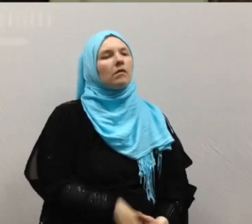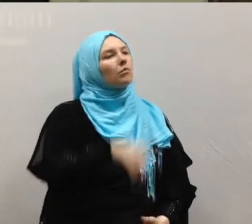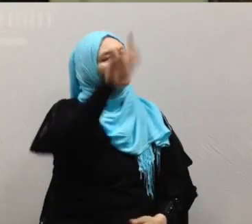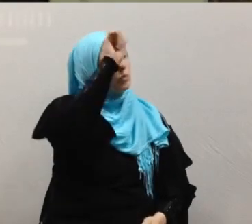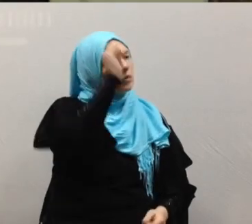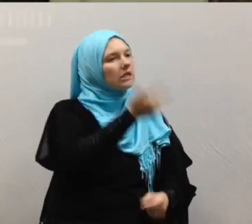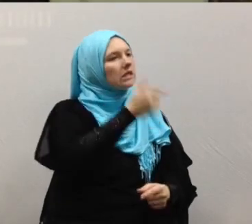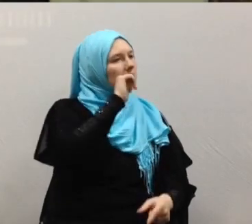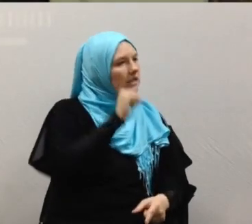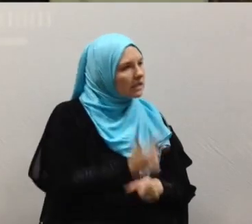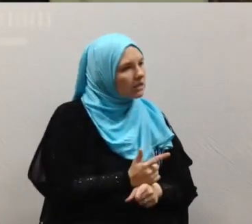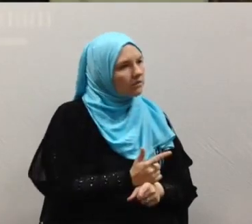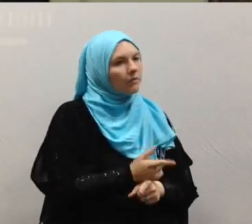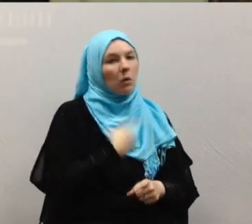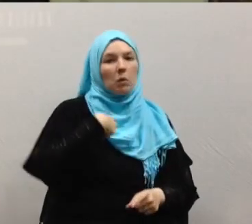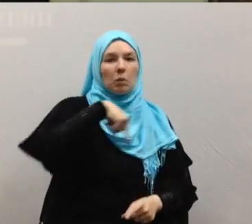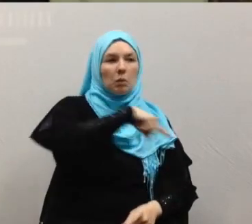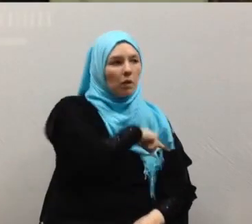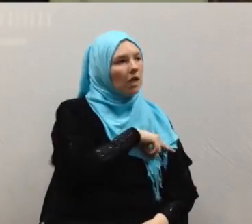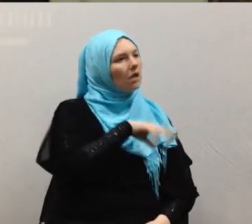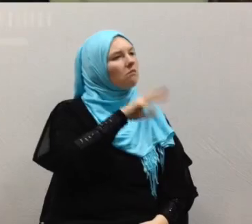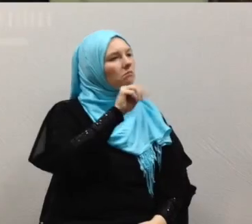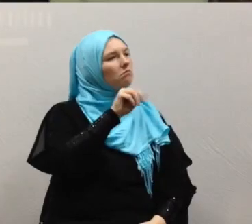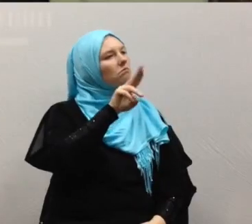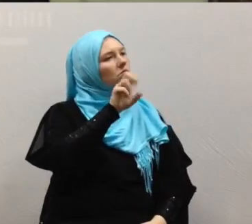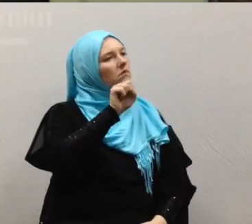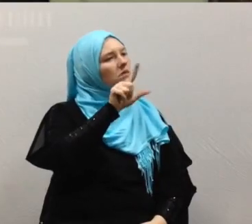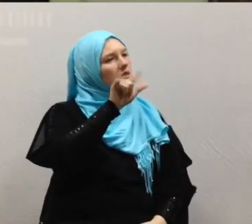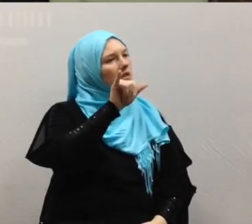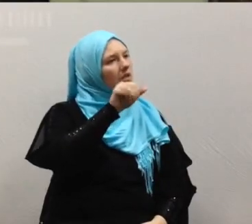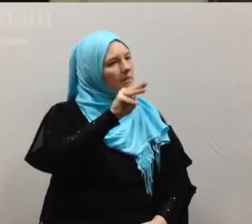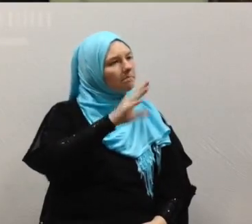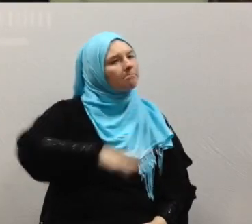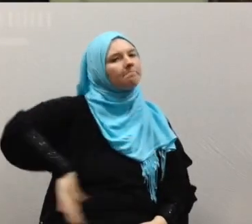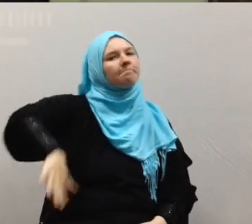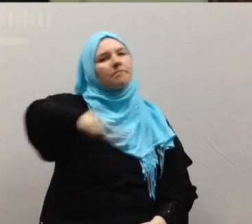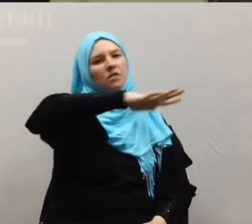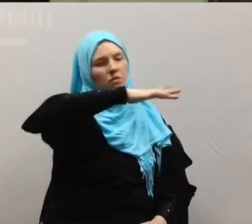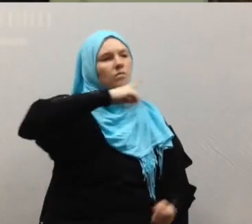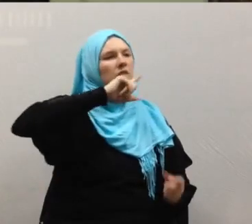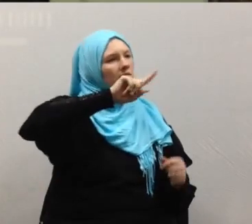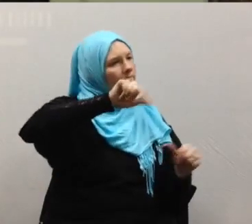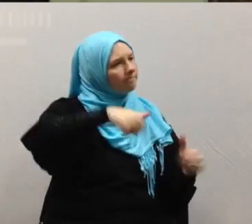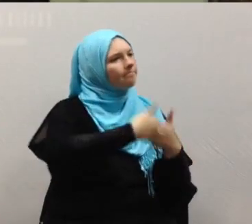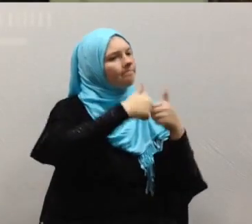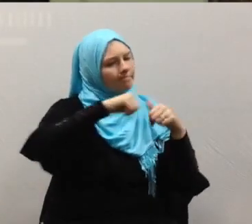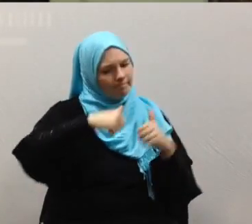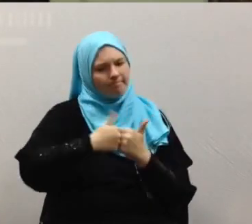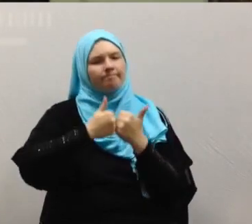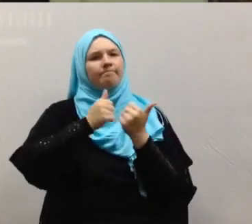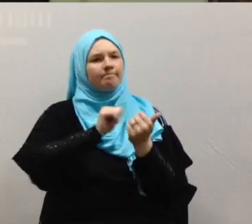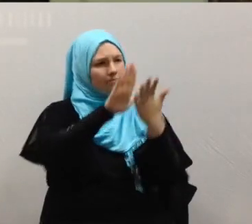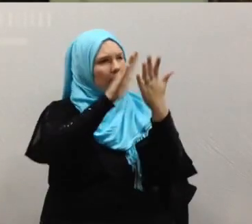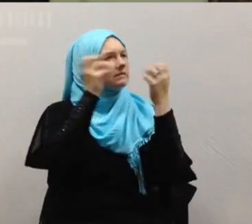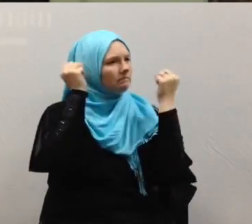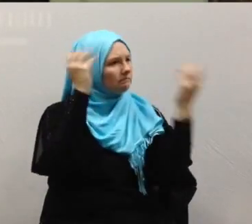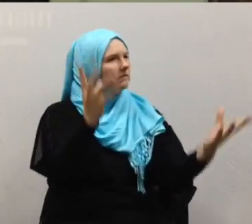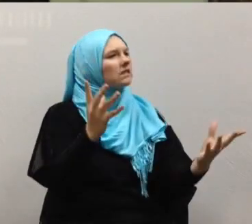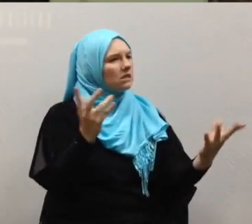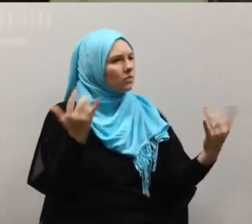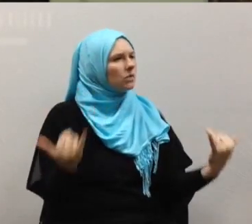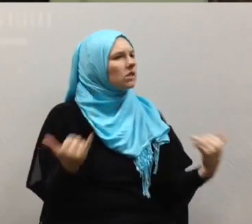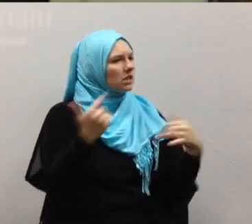are going through a lot of challenges these days, we need this guidance the